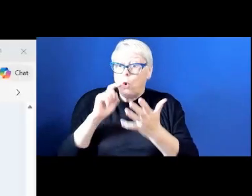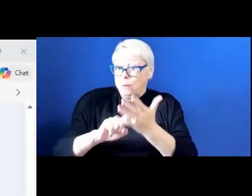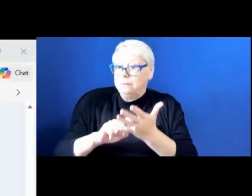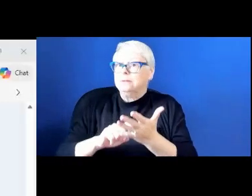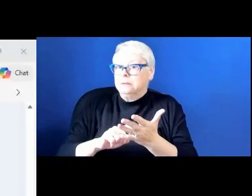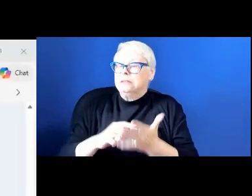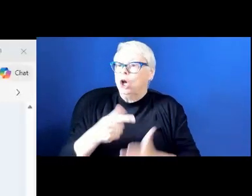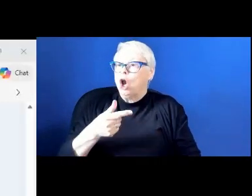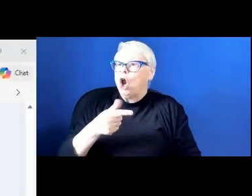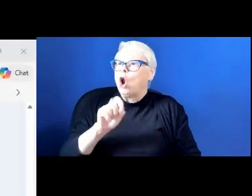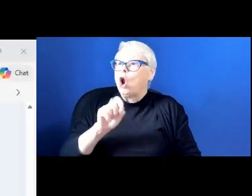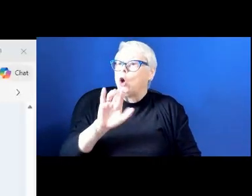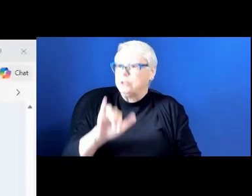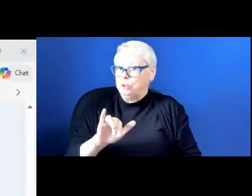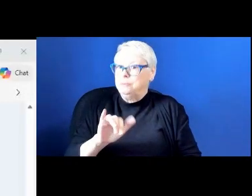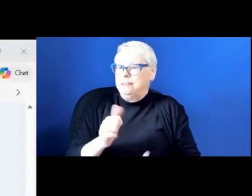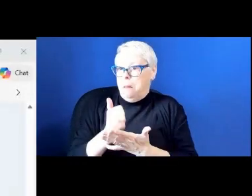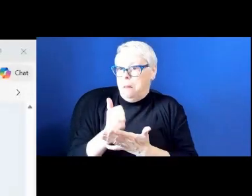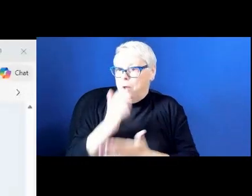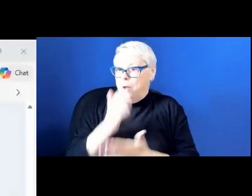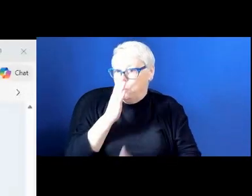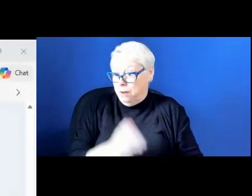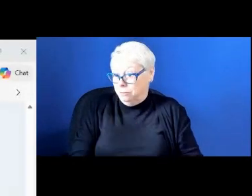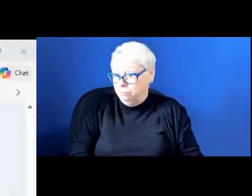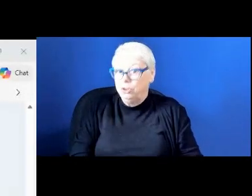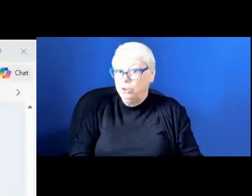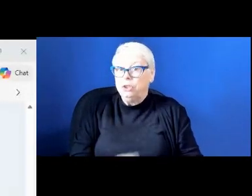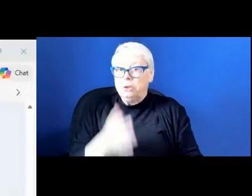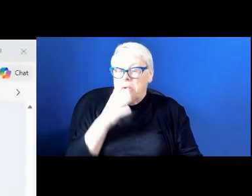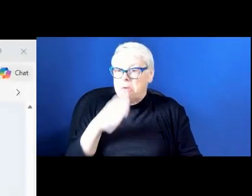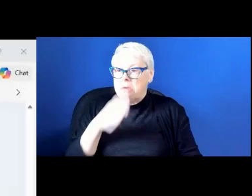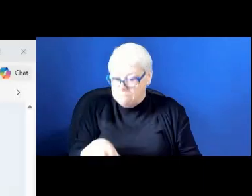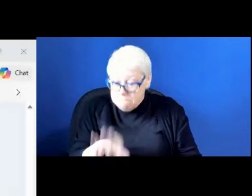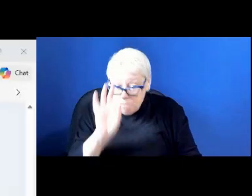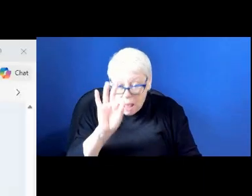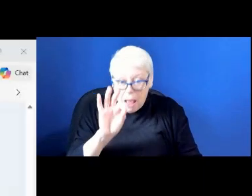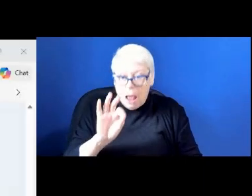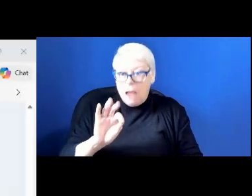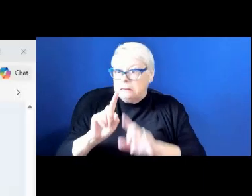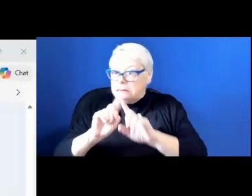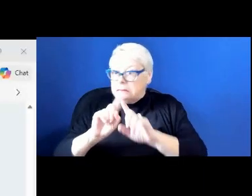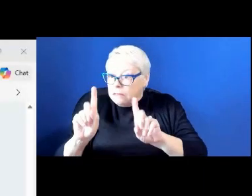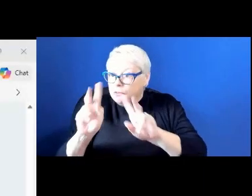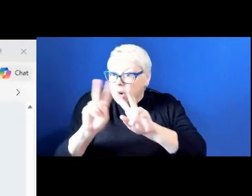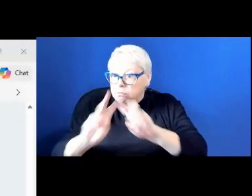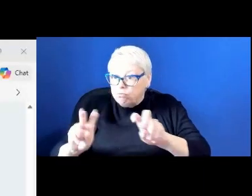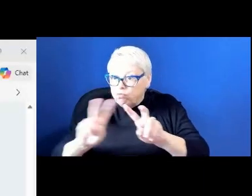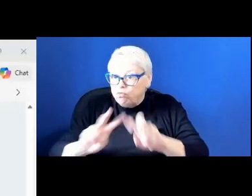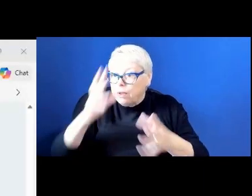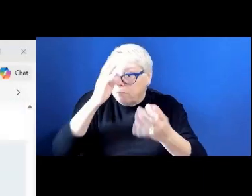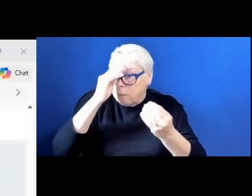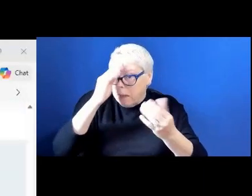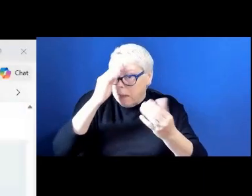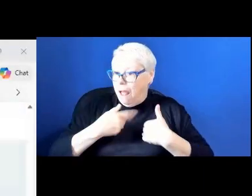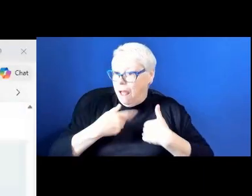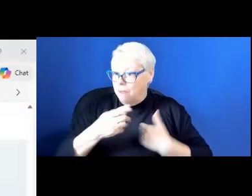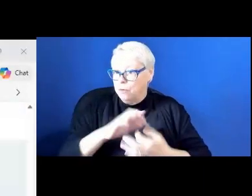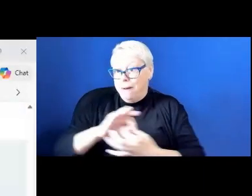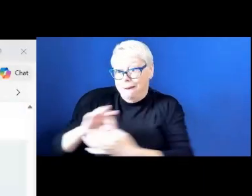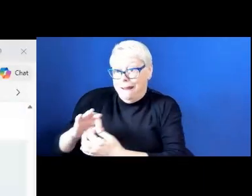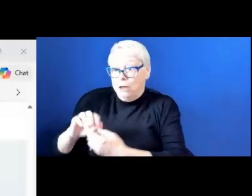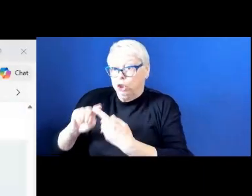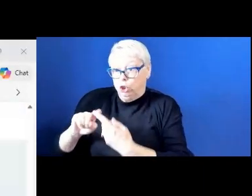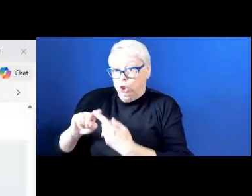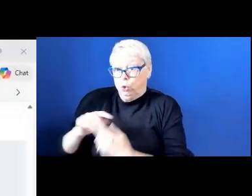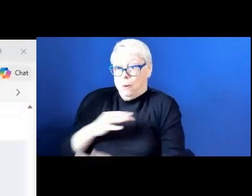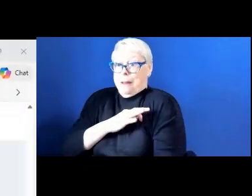that you can find, and you can discover all different kind of information related to the